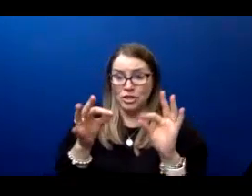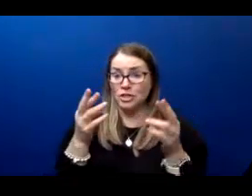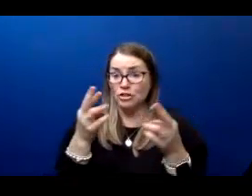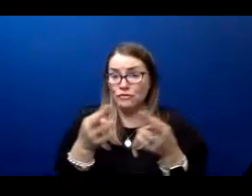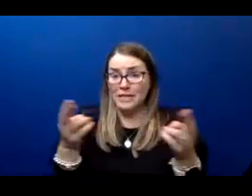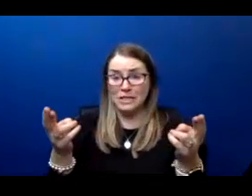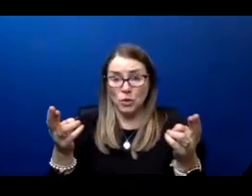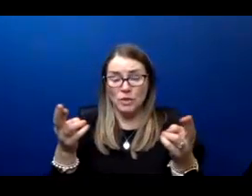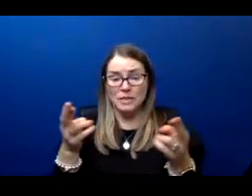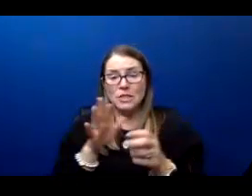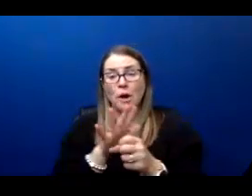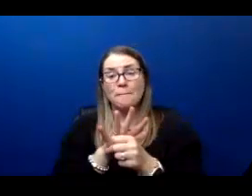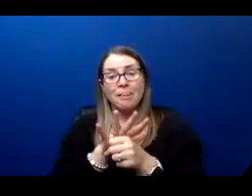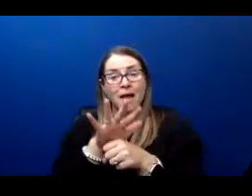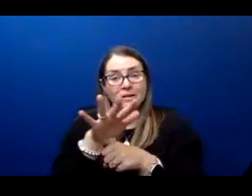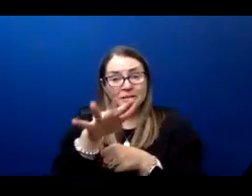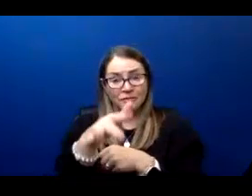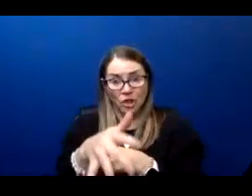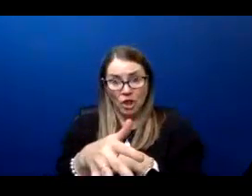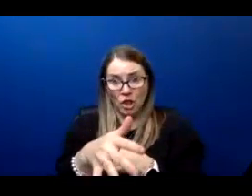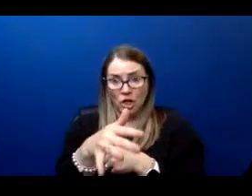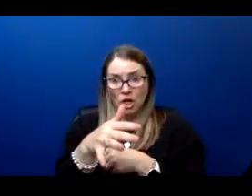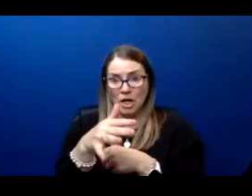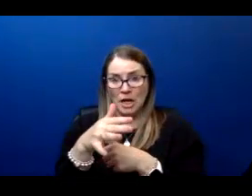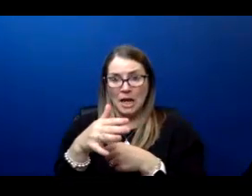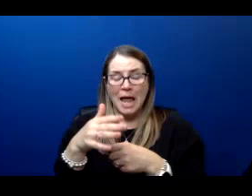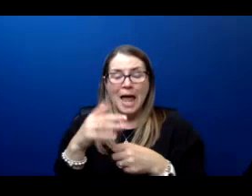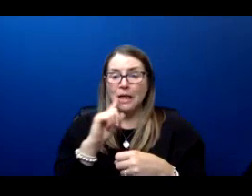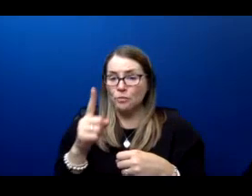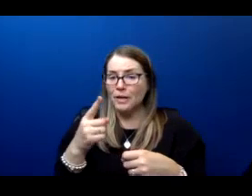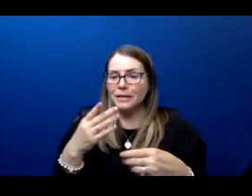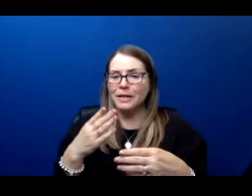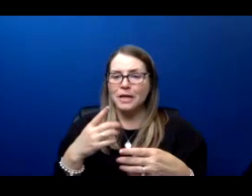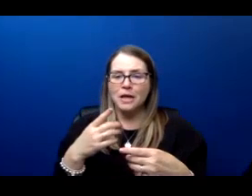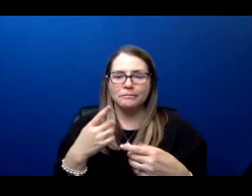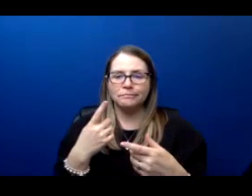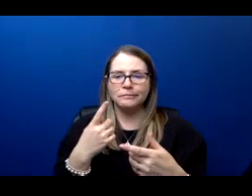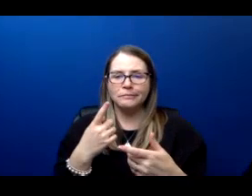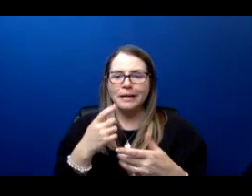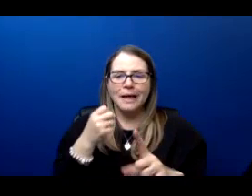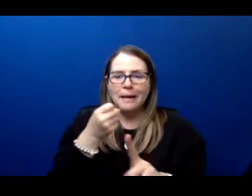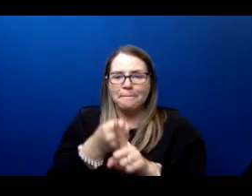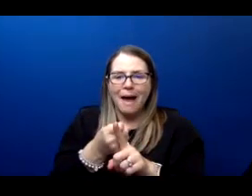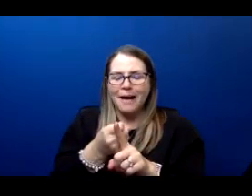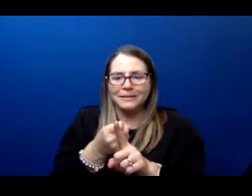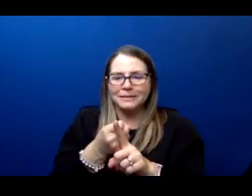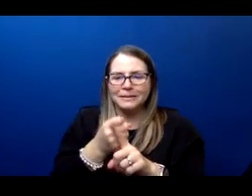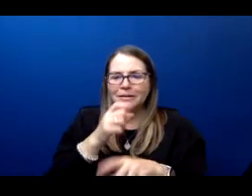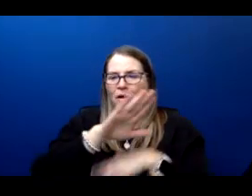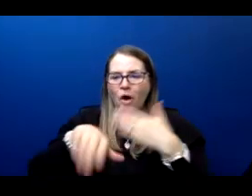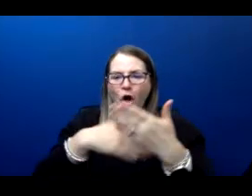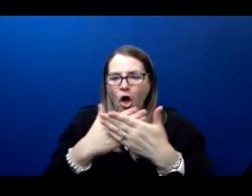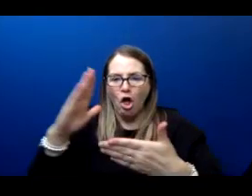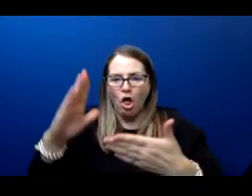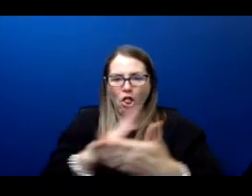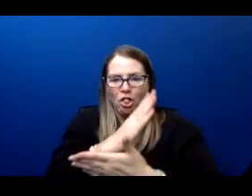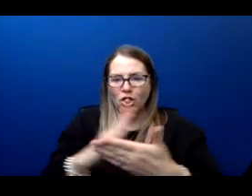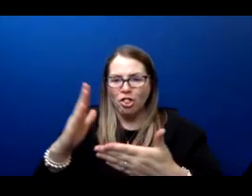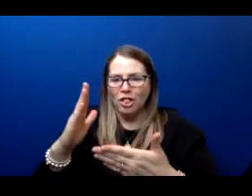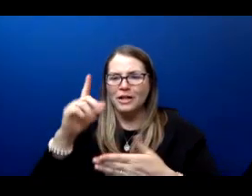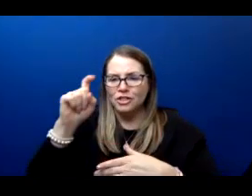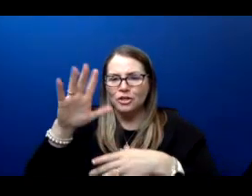so plentiful and they cross multiple spectrums that a family should come. It's not just the kiddos are going to get their backpacks, are